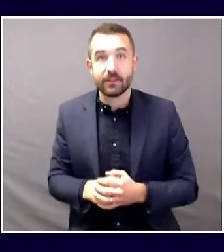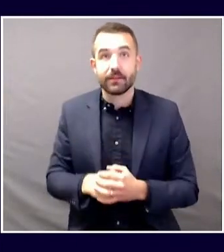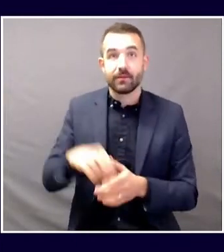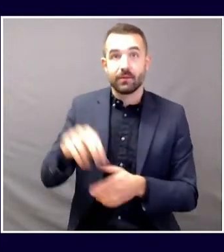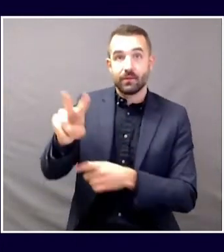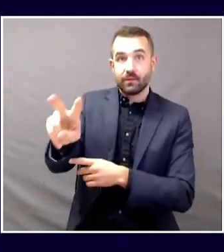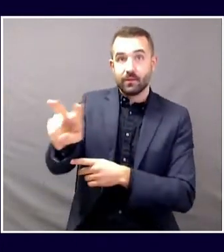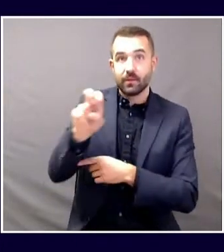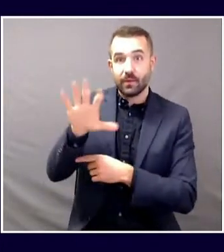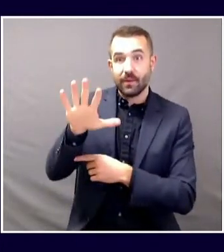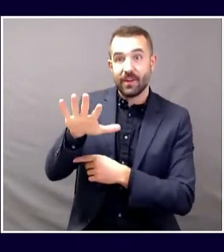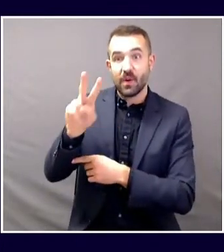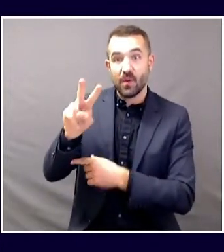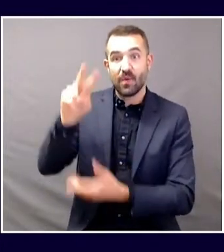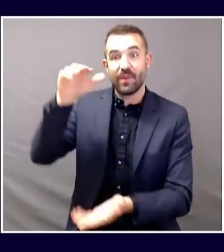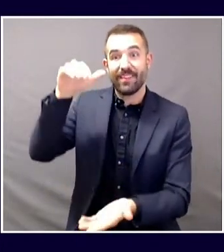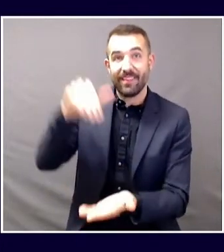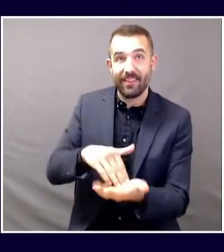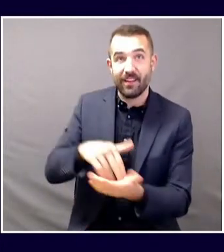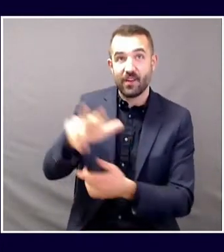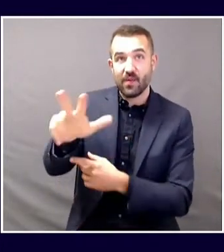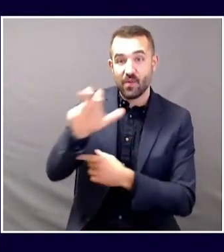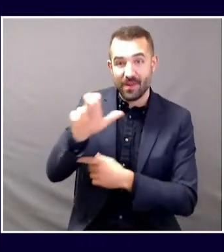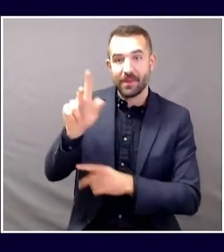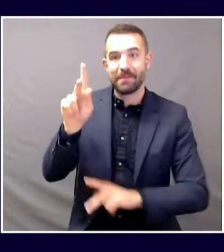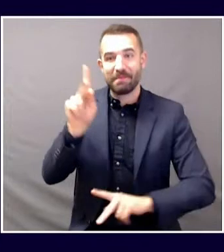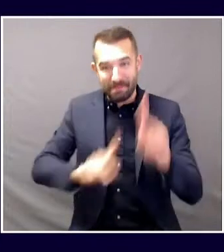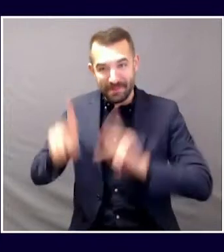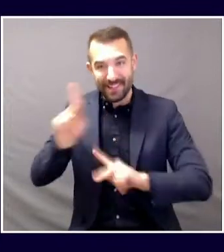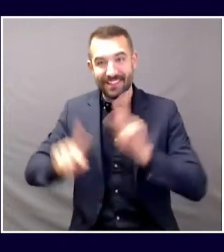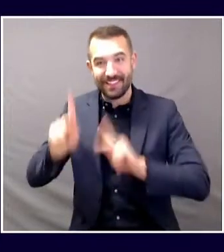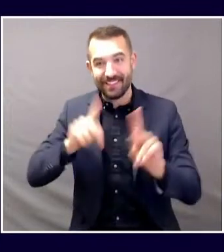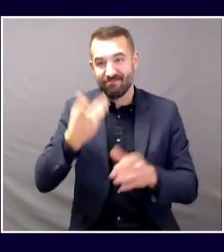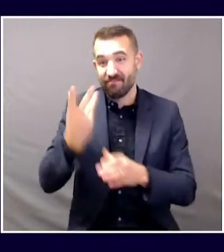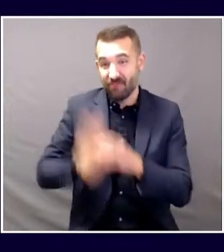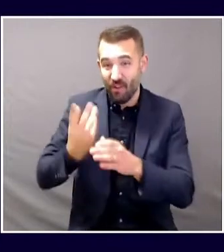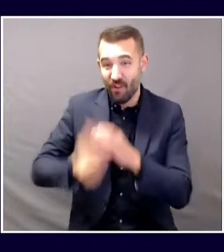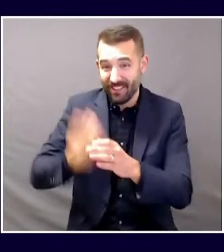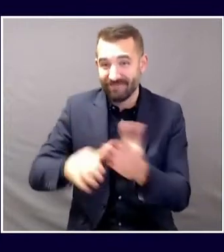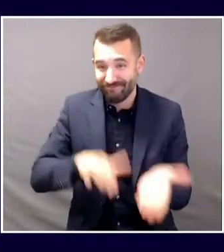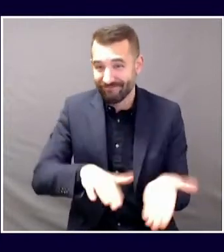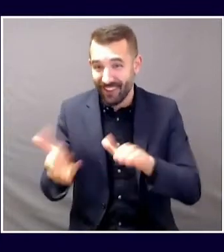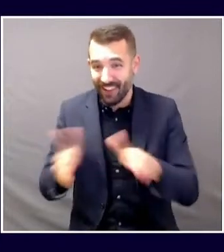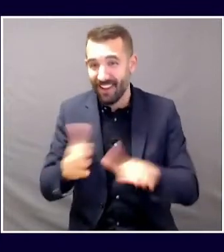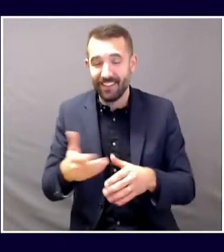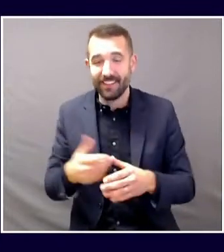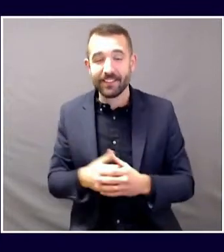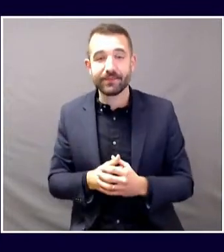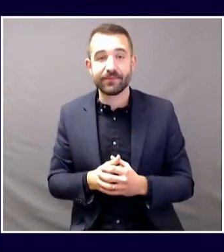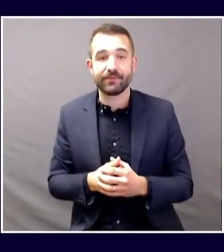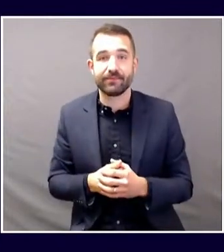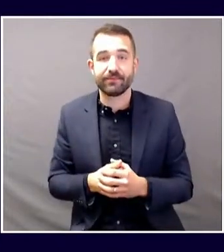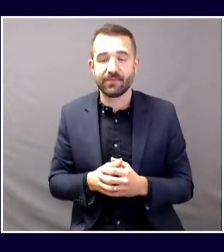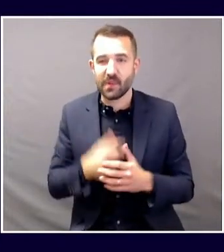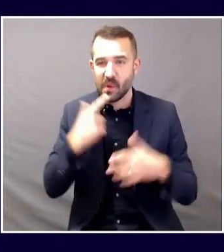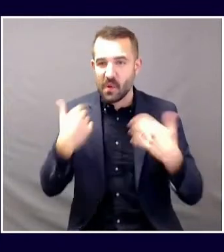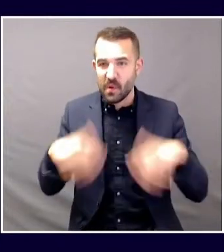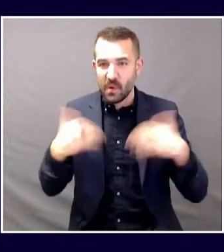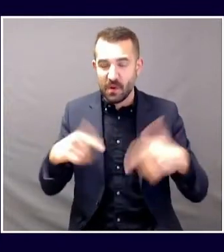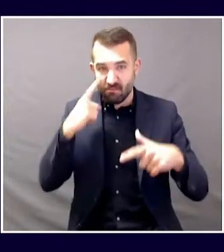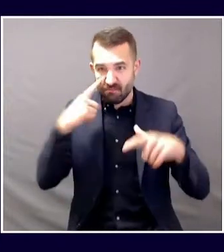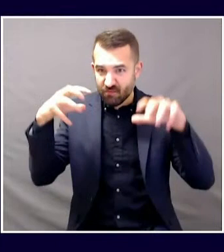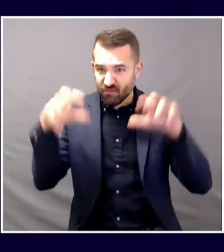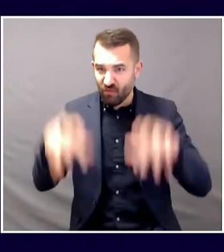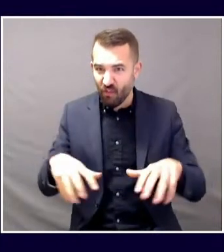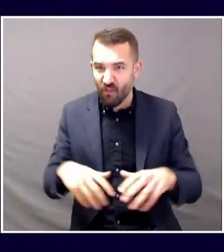252,300 people have died. These numbers are staggering, and as we'll talk about in a bit, numbers that we fear may